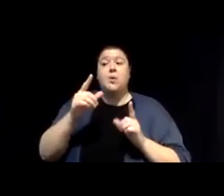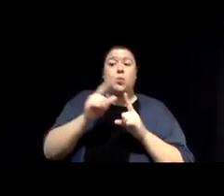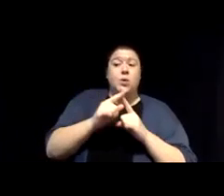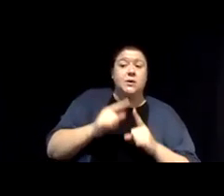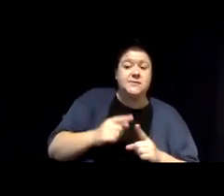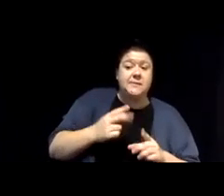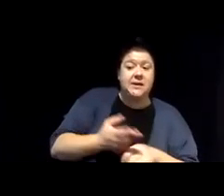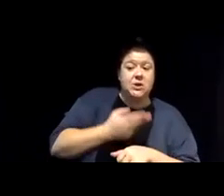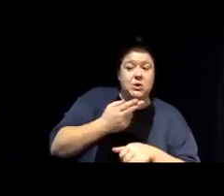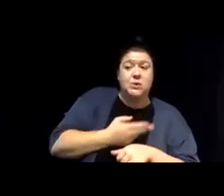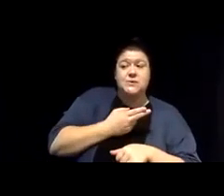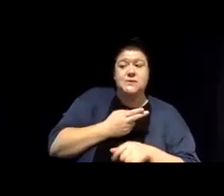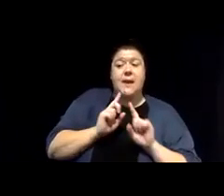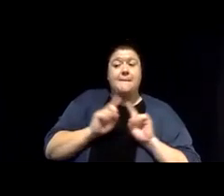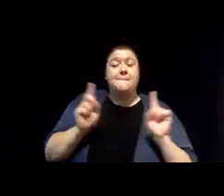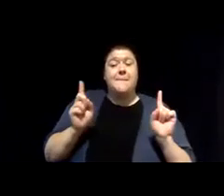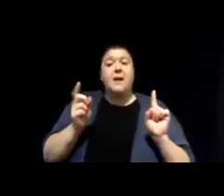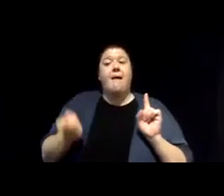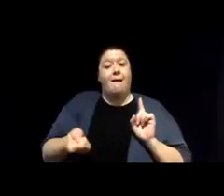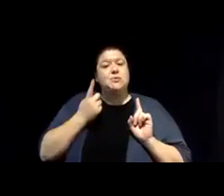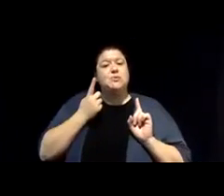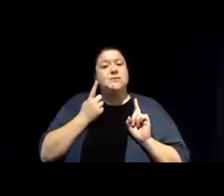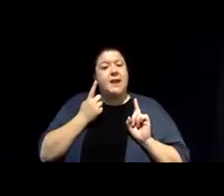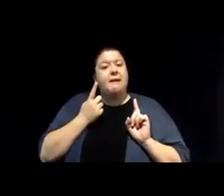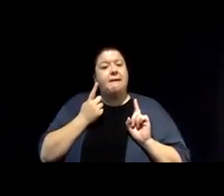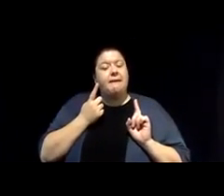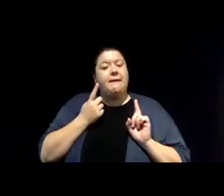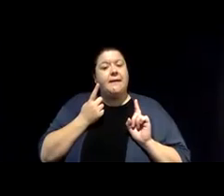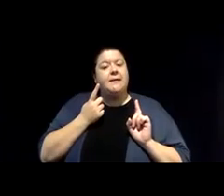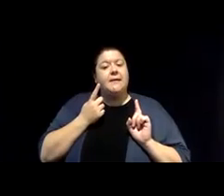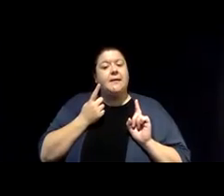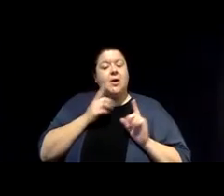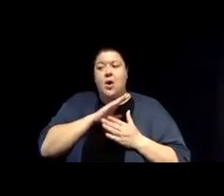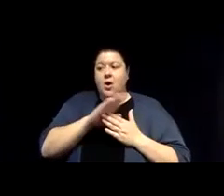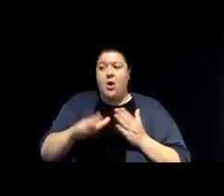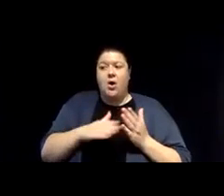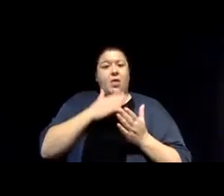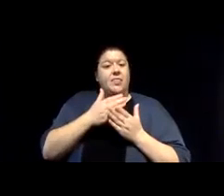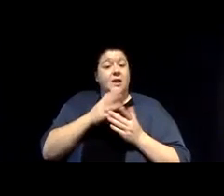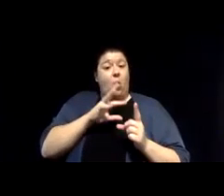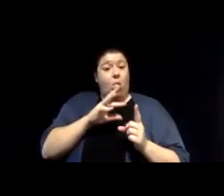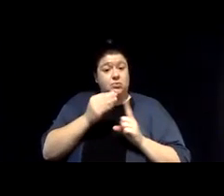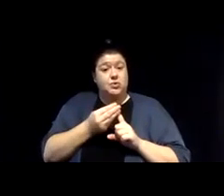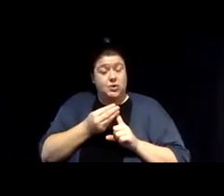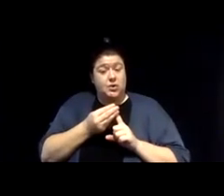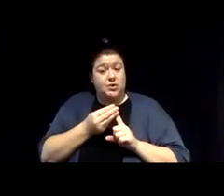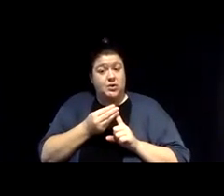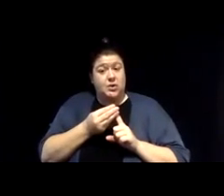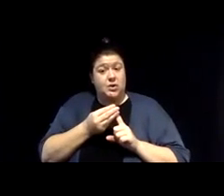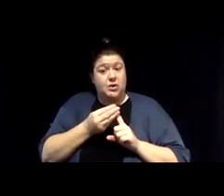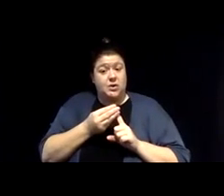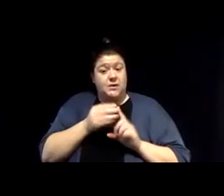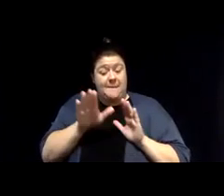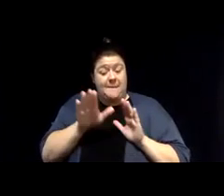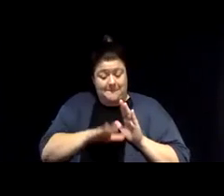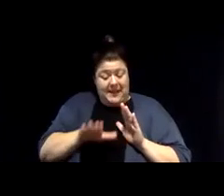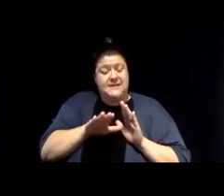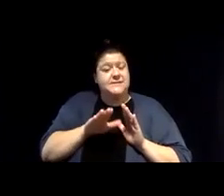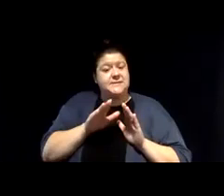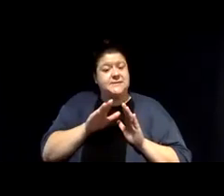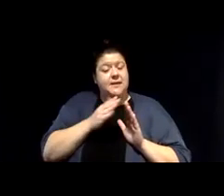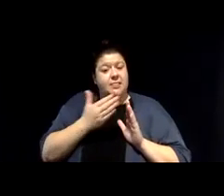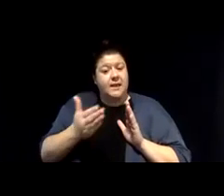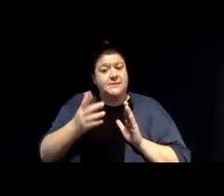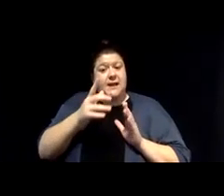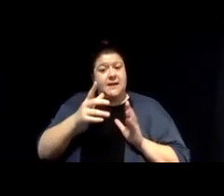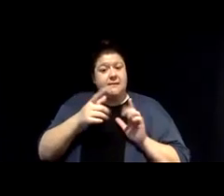used, but of understanding the underlying culturally based propositions that give them meaning